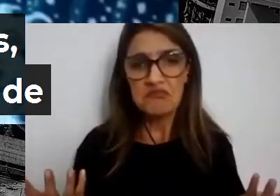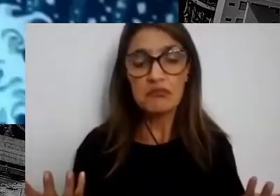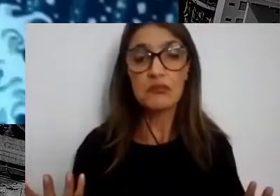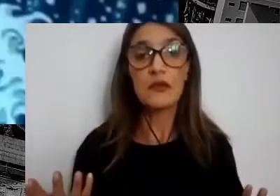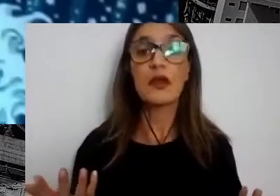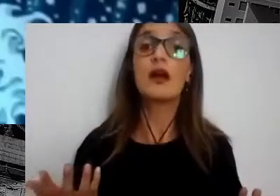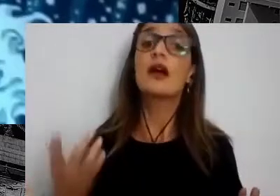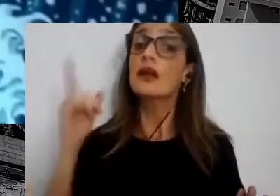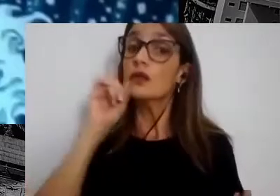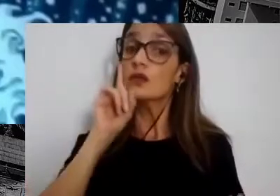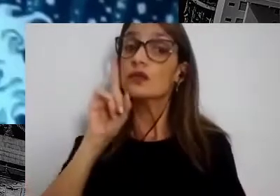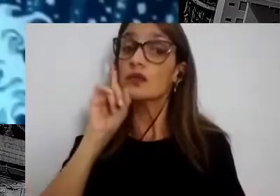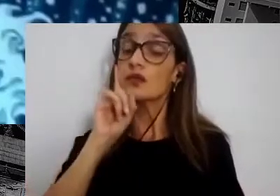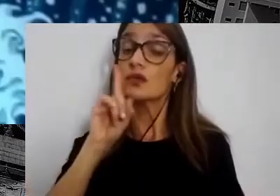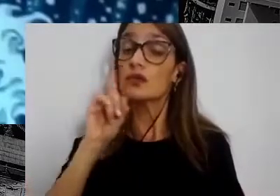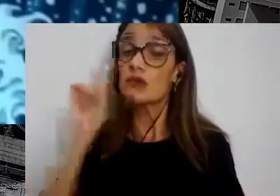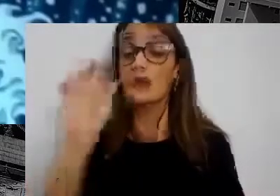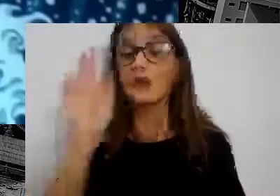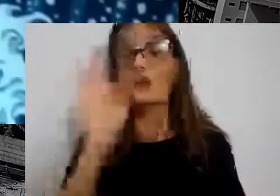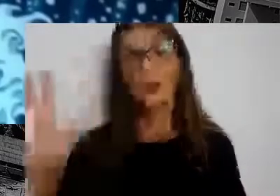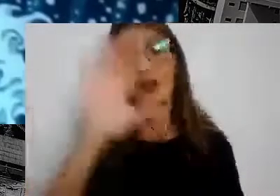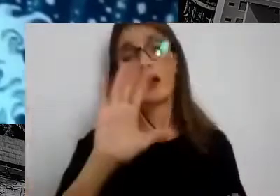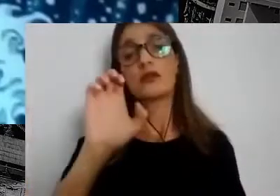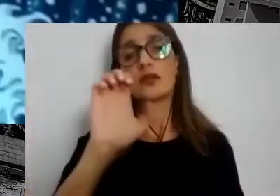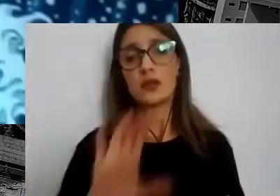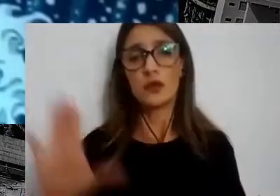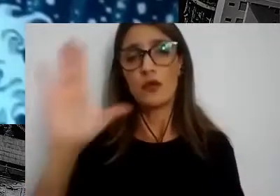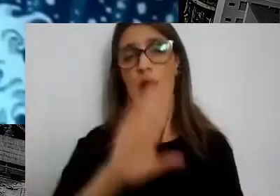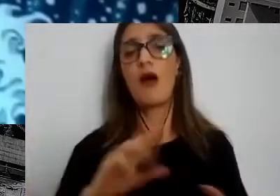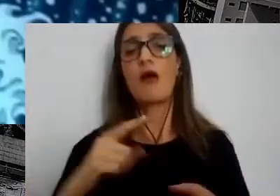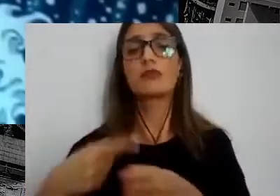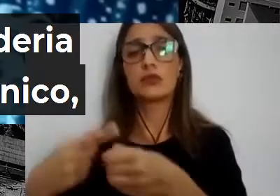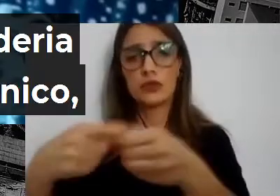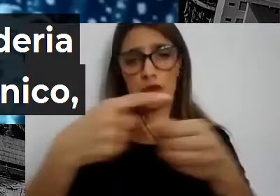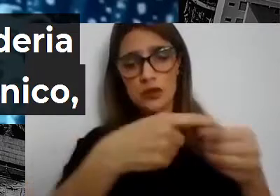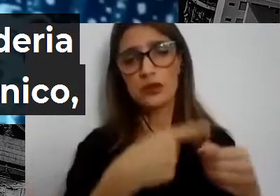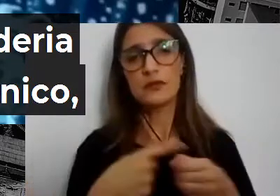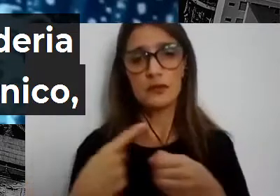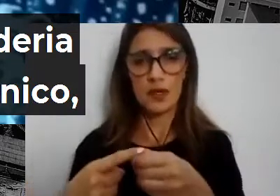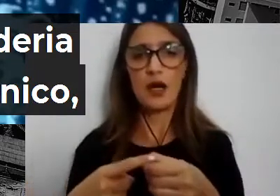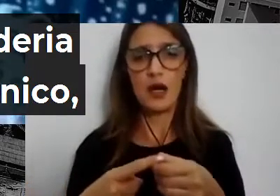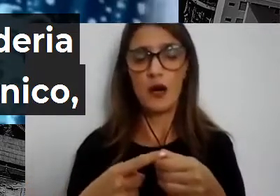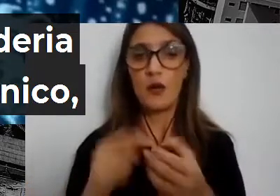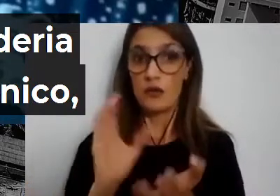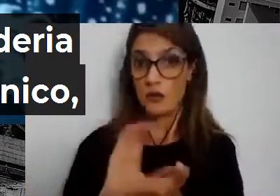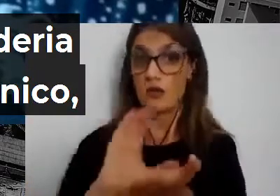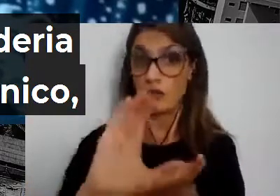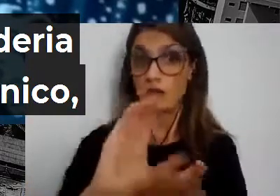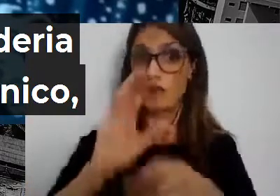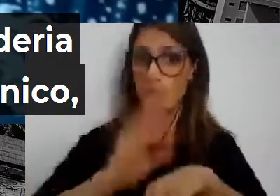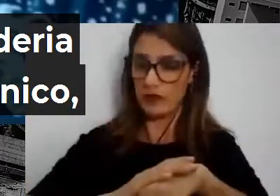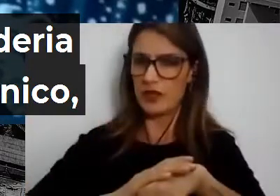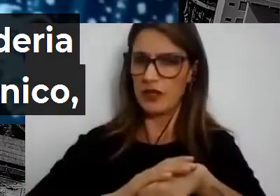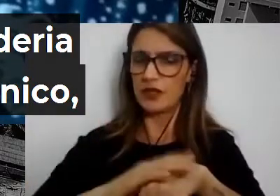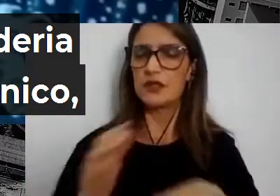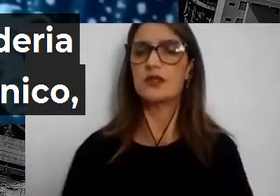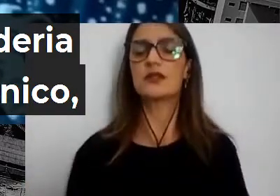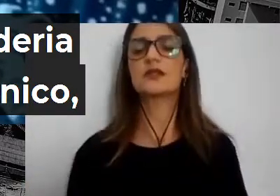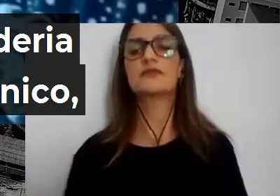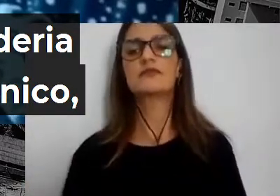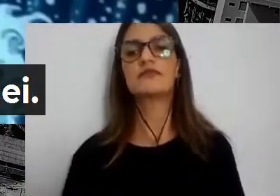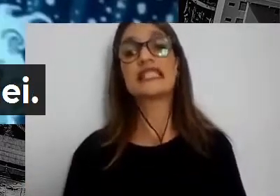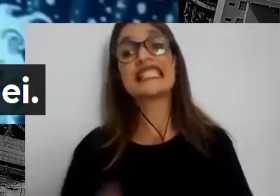actually precluded from making an investment when they're supposed to be a stormwater management agency that may have a greenhouse grass